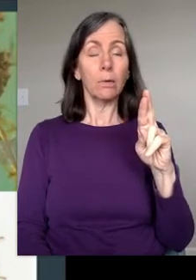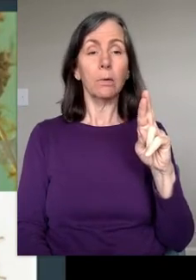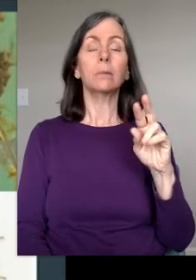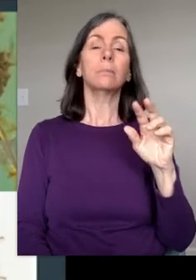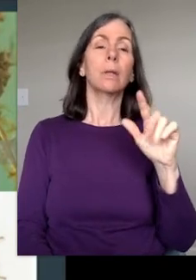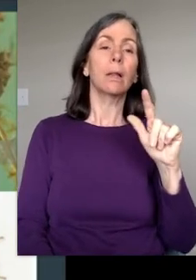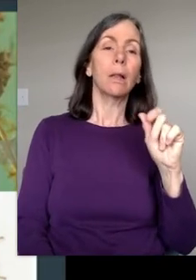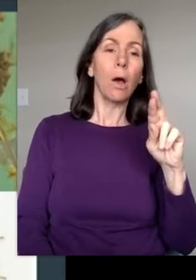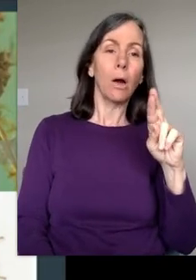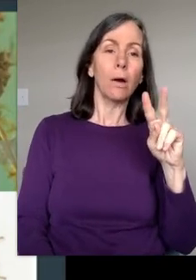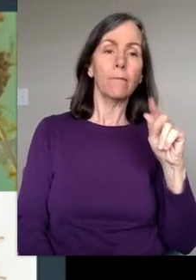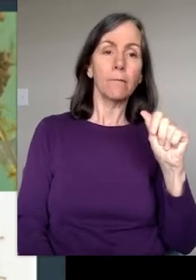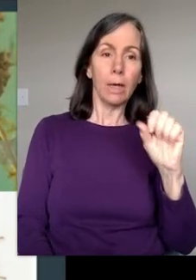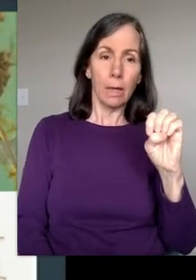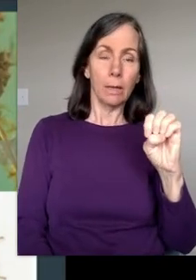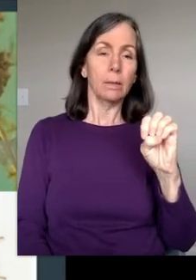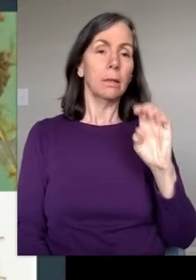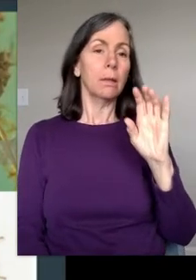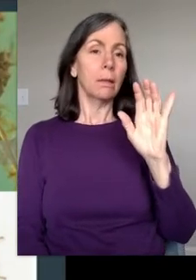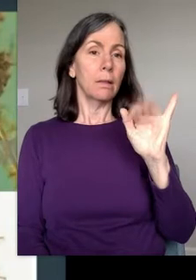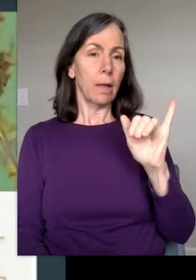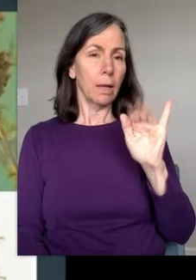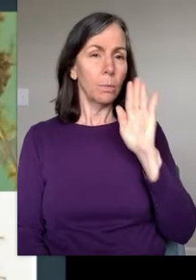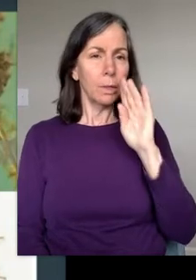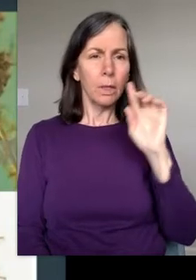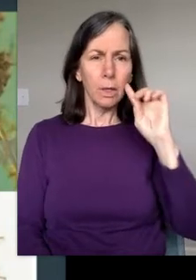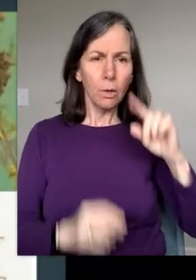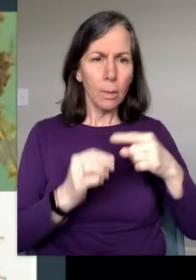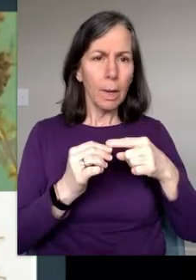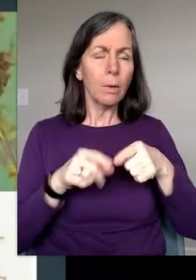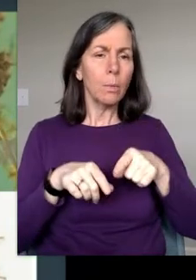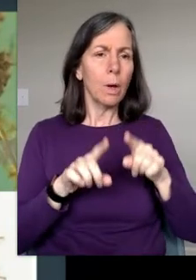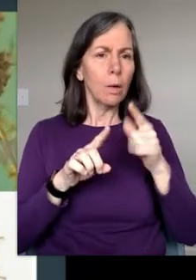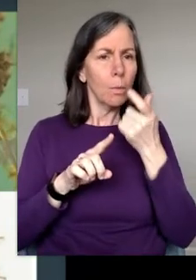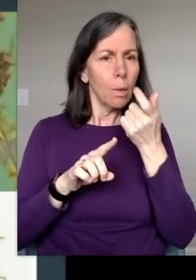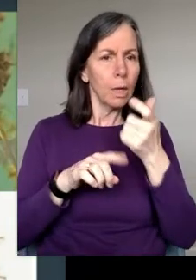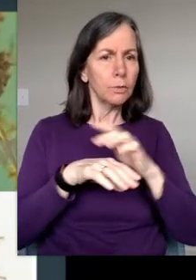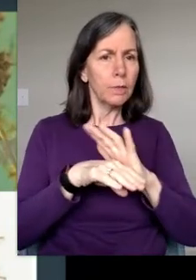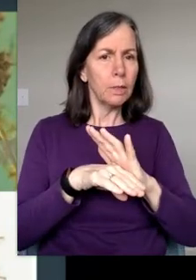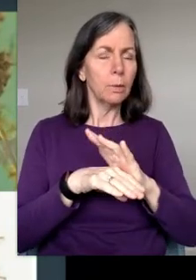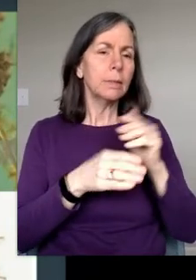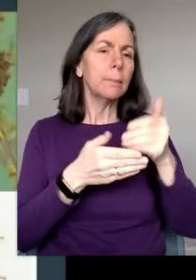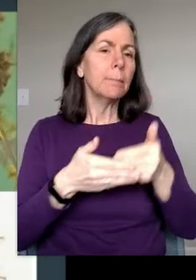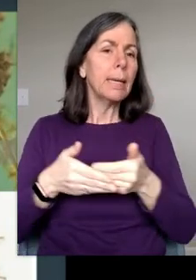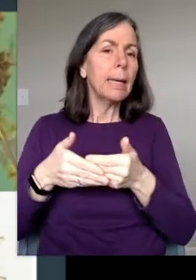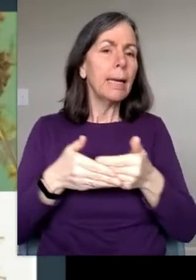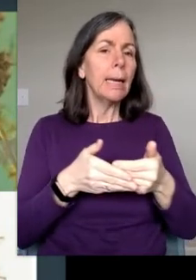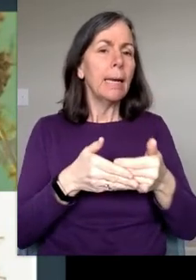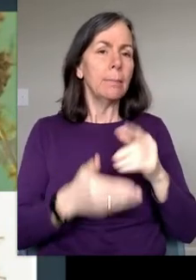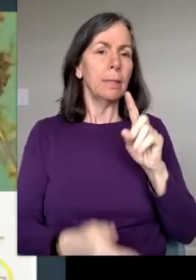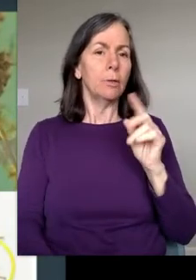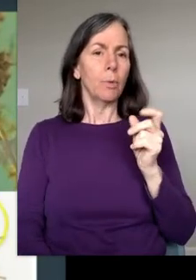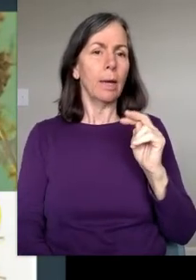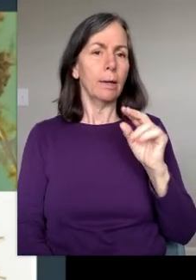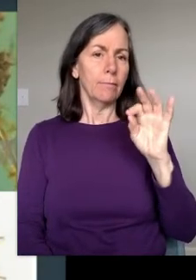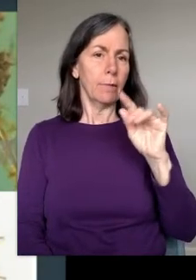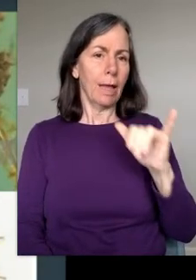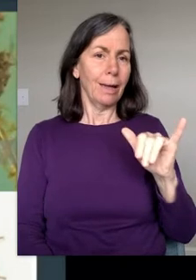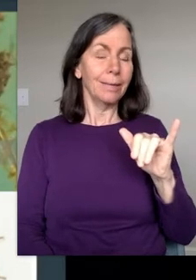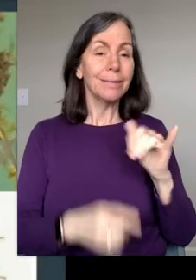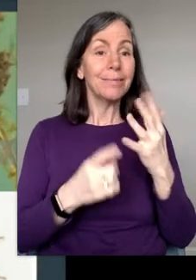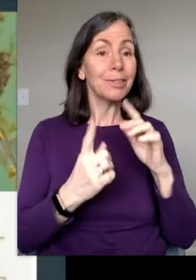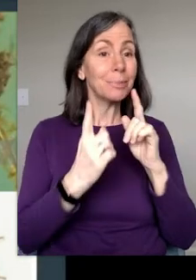quiz. Dragonfly larva. It's a baby dragonfly. It doesn't have wings yet. And you've met this guy before. Those of you that